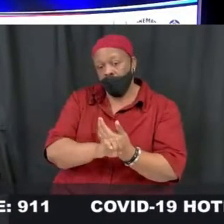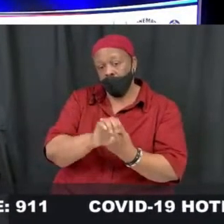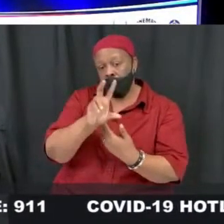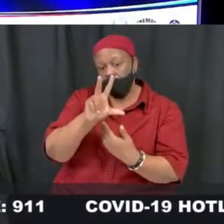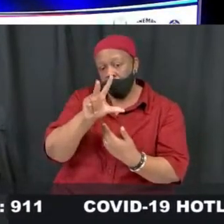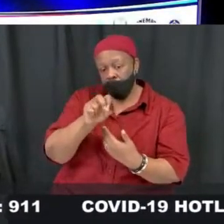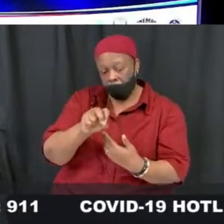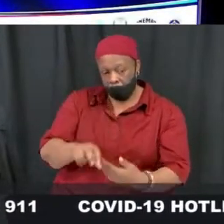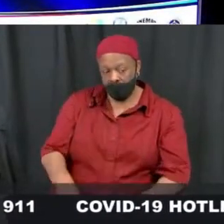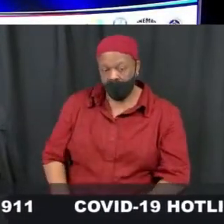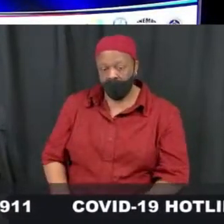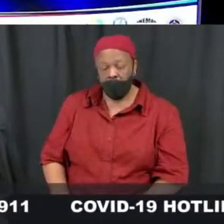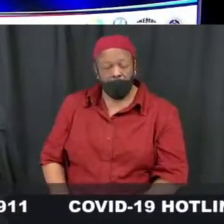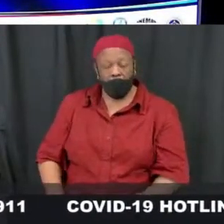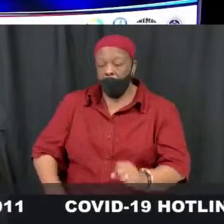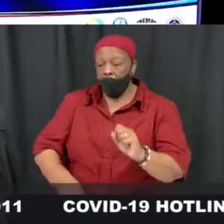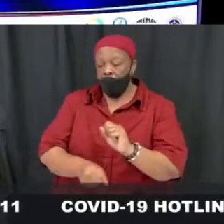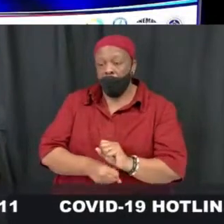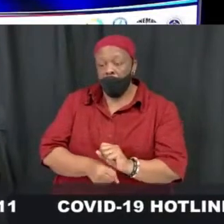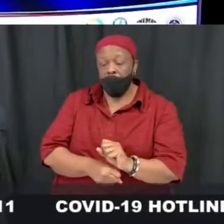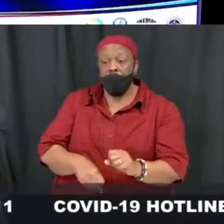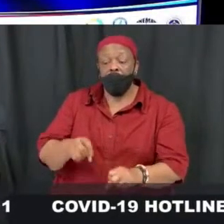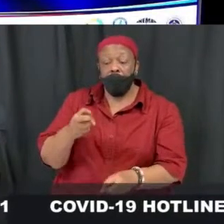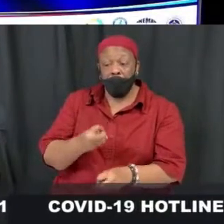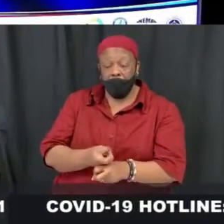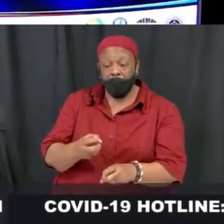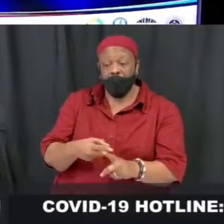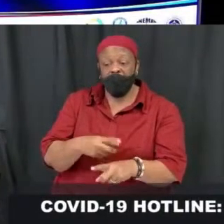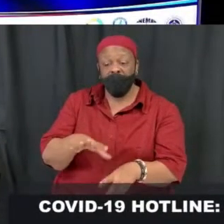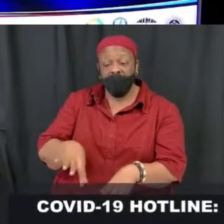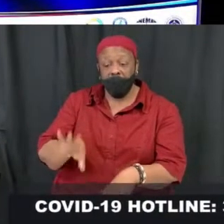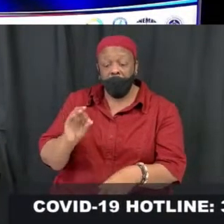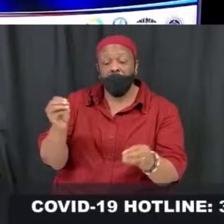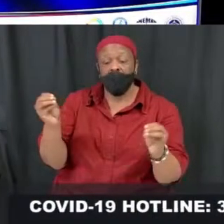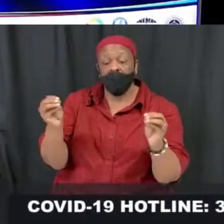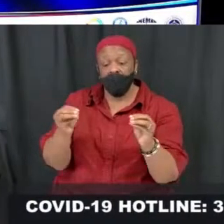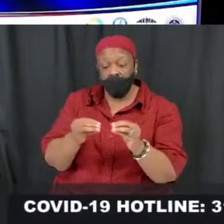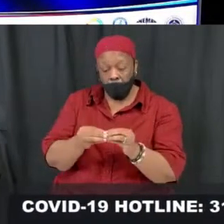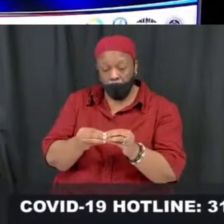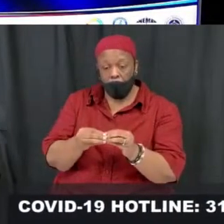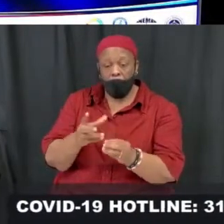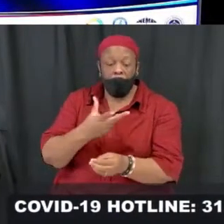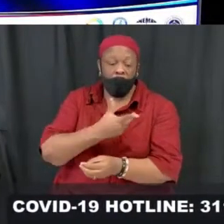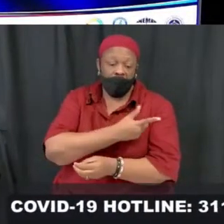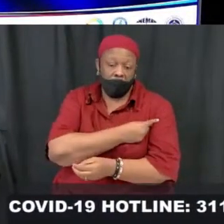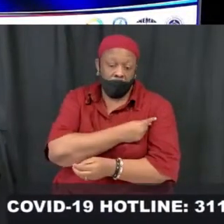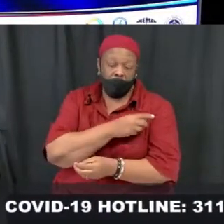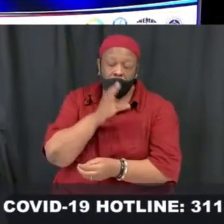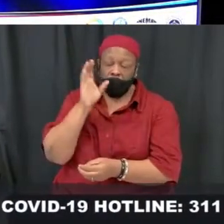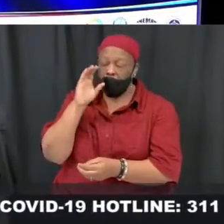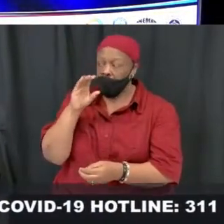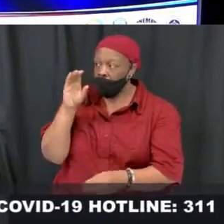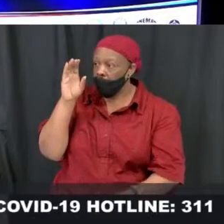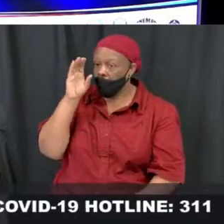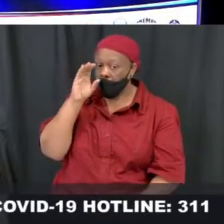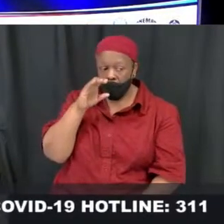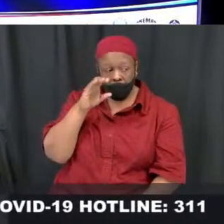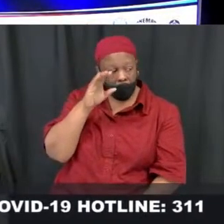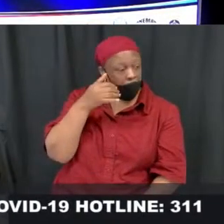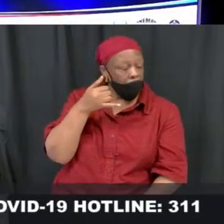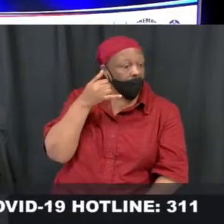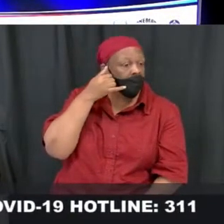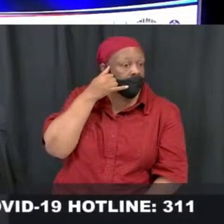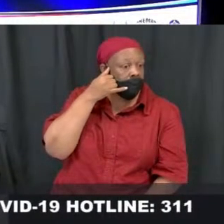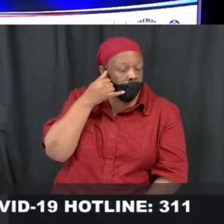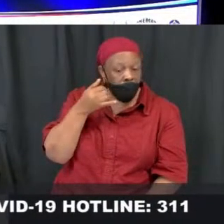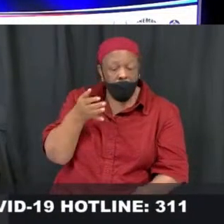assiduously to ensure that we are able to secure more vaccines and exploring every option possible. And